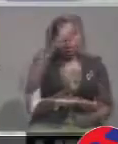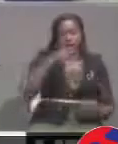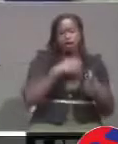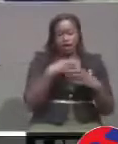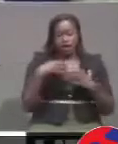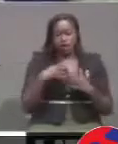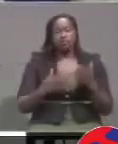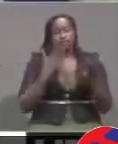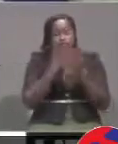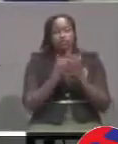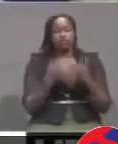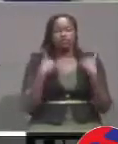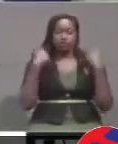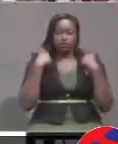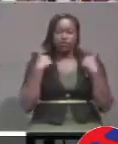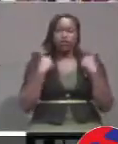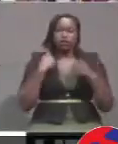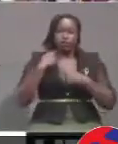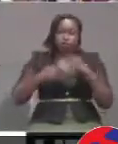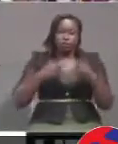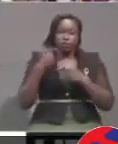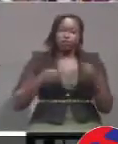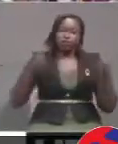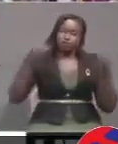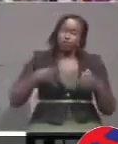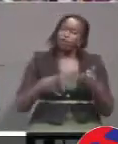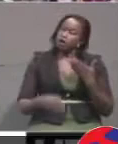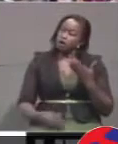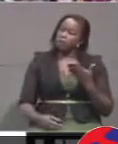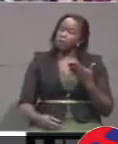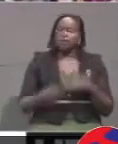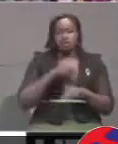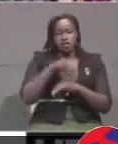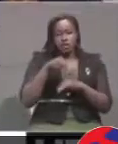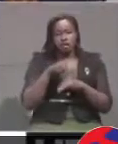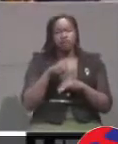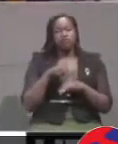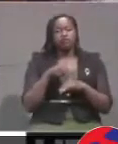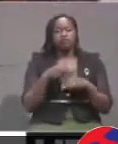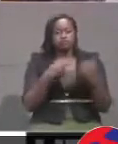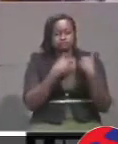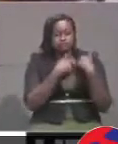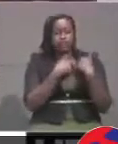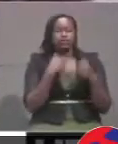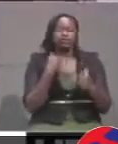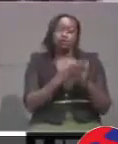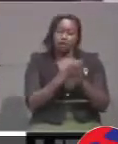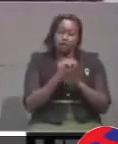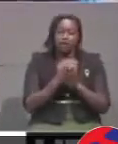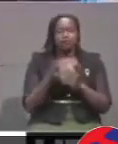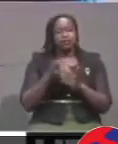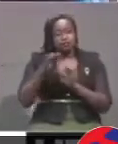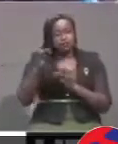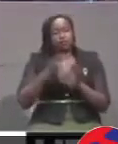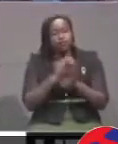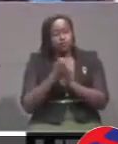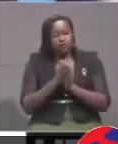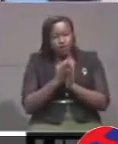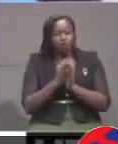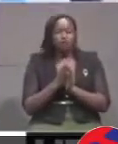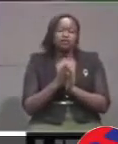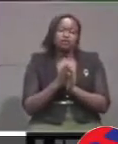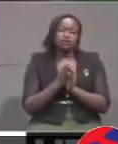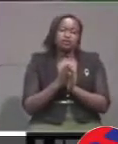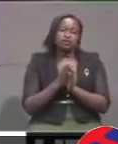bali said say, was it guru? Aba misbehaving, baba sibira the blamba ibo nabona